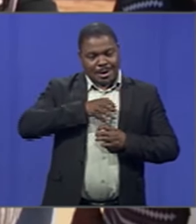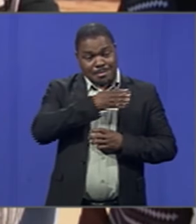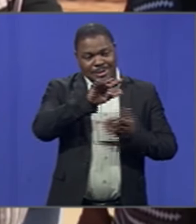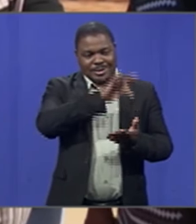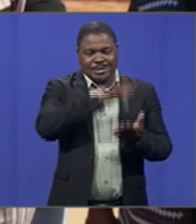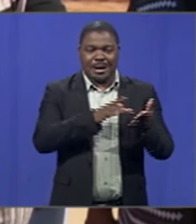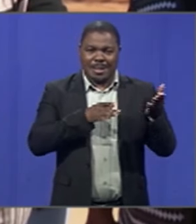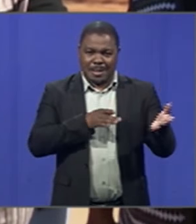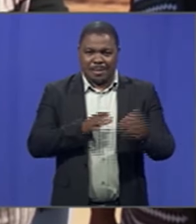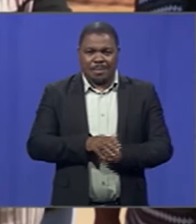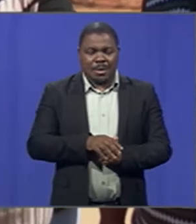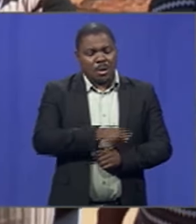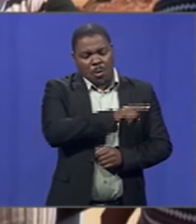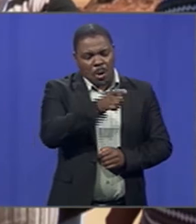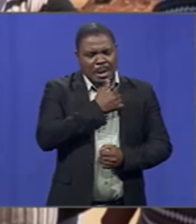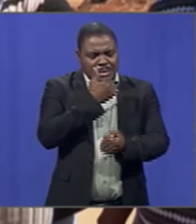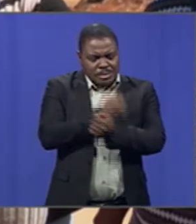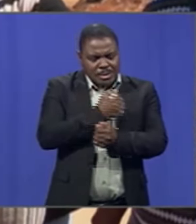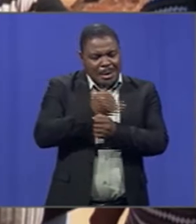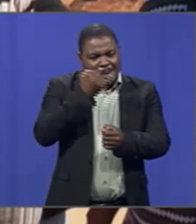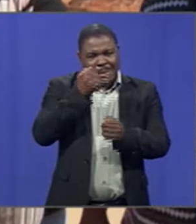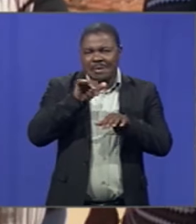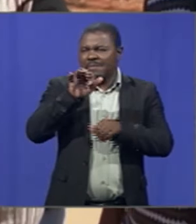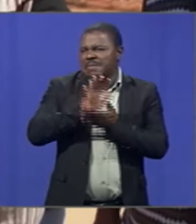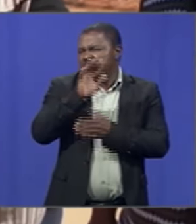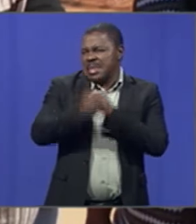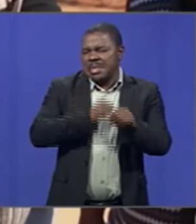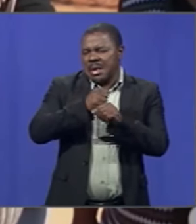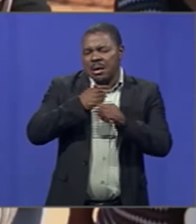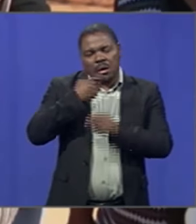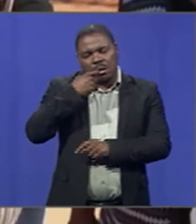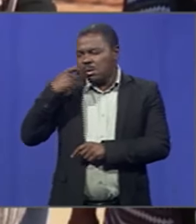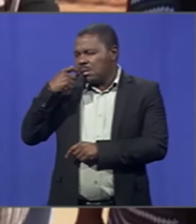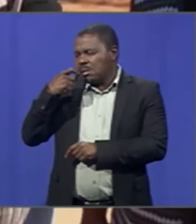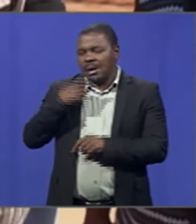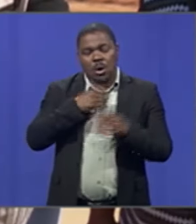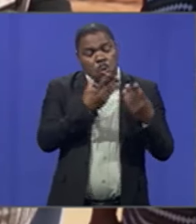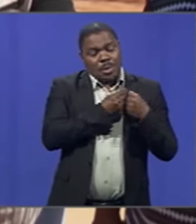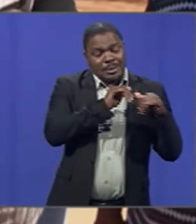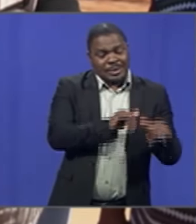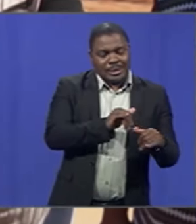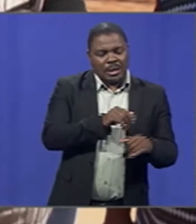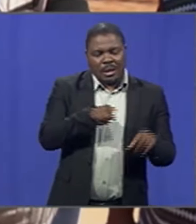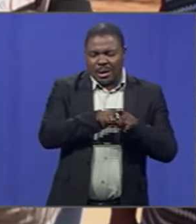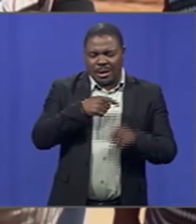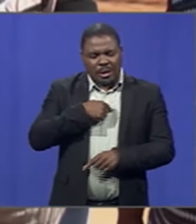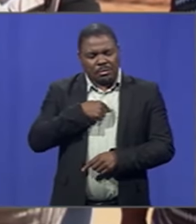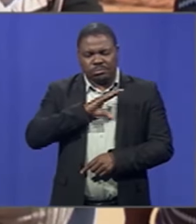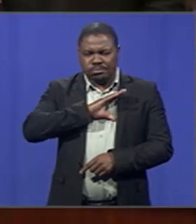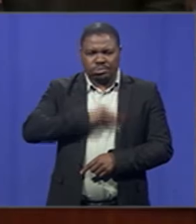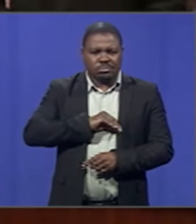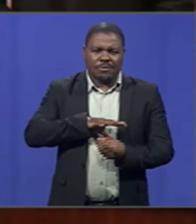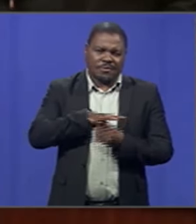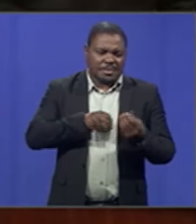Center. They were on drugs from maybe for 15 years, staying with them. And that thing, it was killing us as a